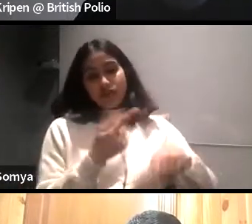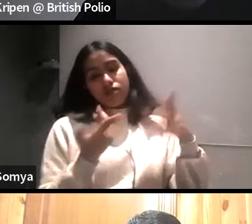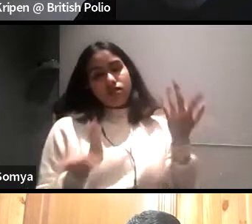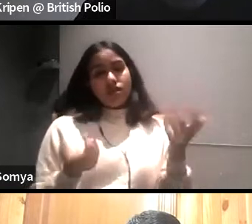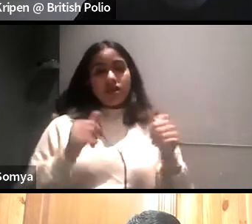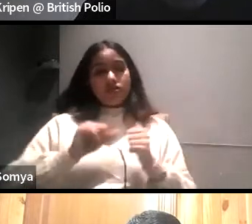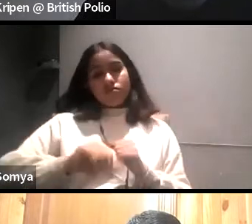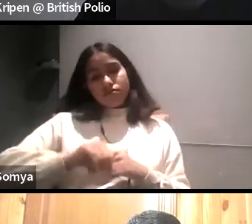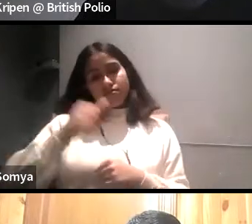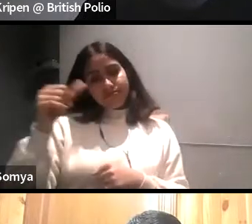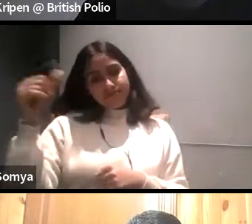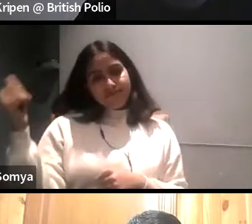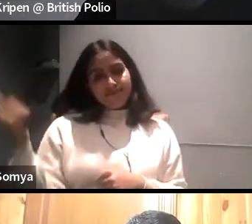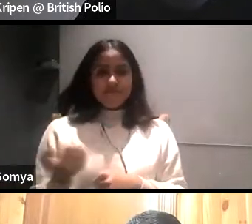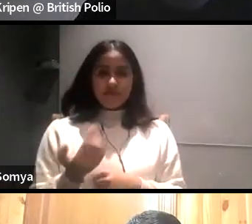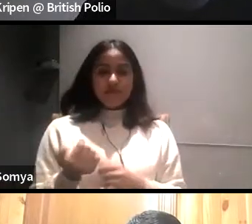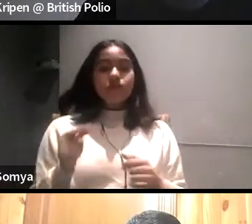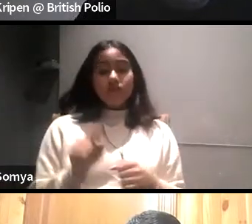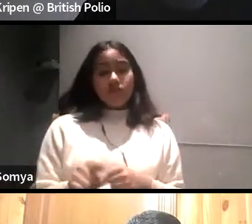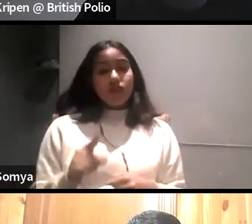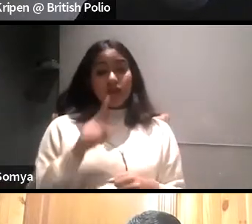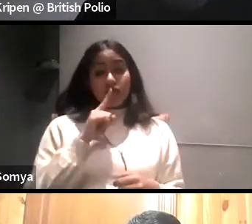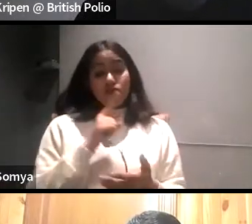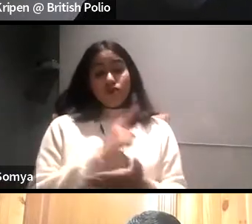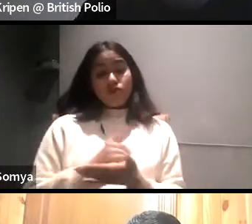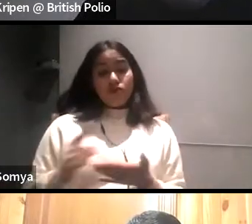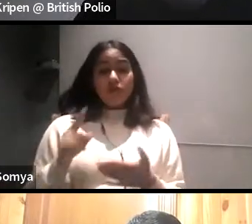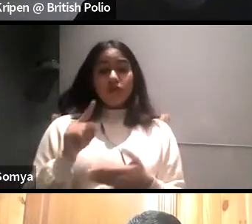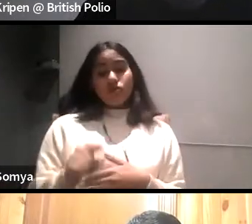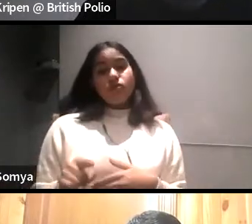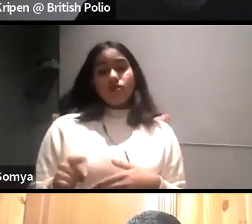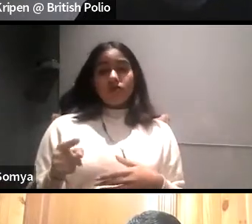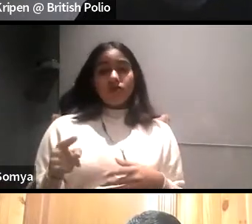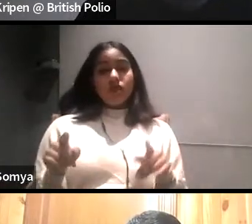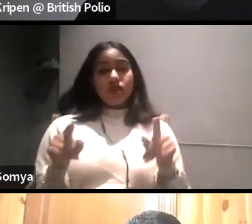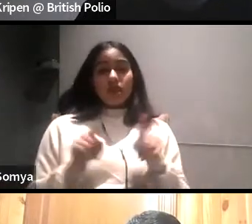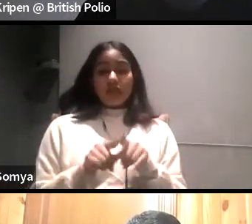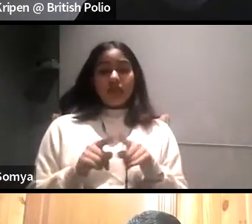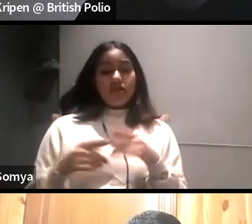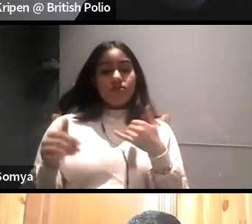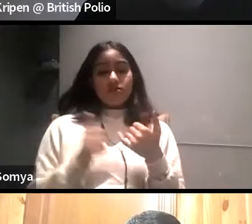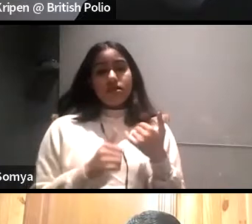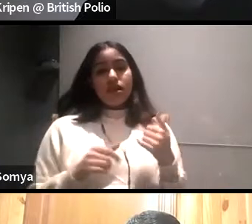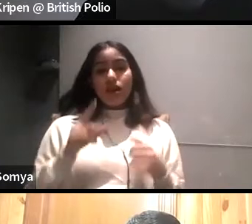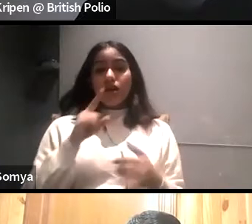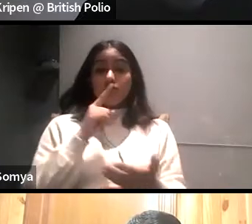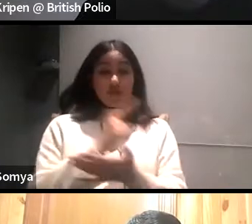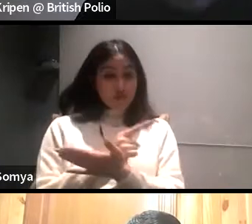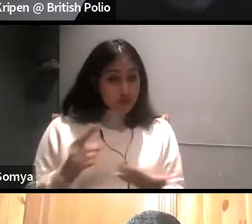successful, right? Because that's a fair game, that's a fair expectations. And how do we do that?